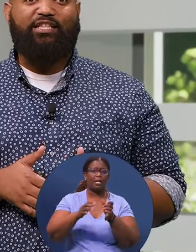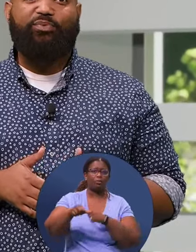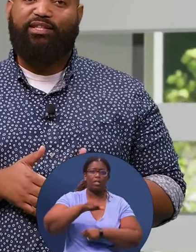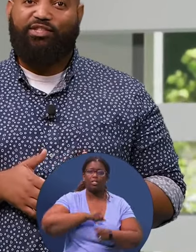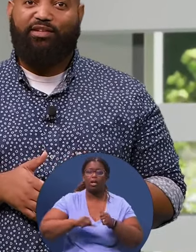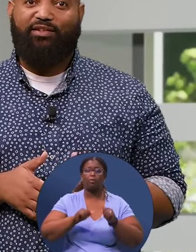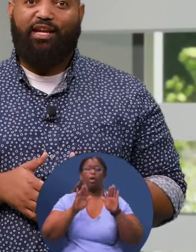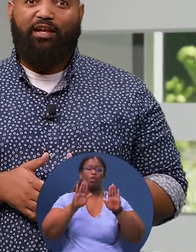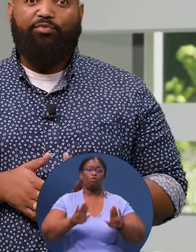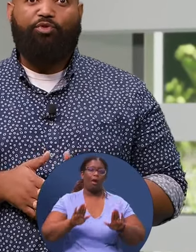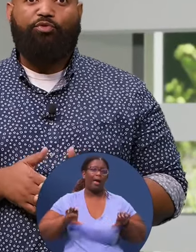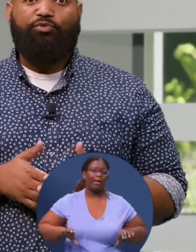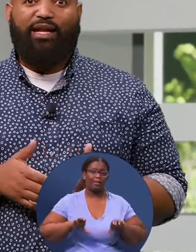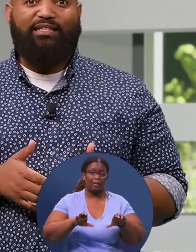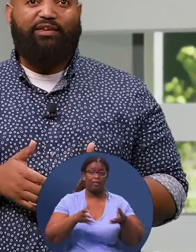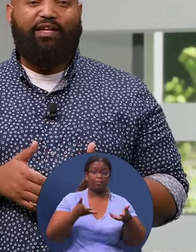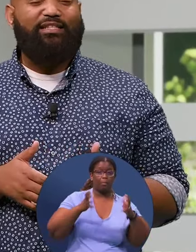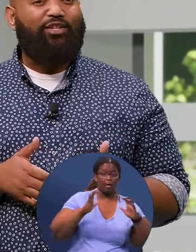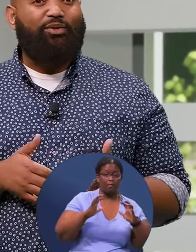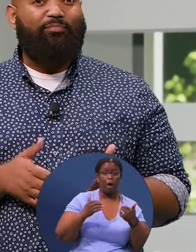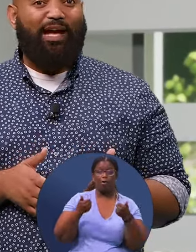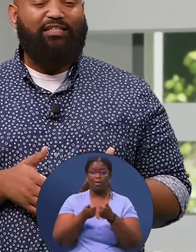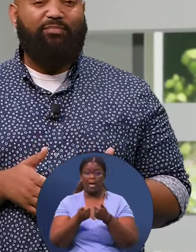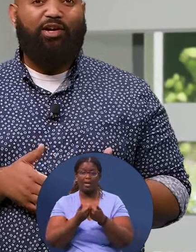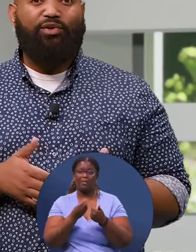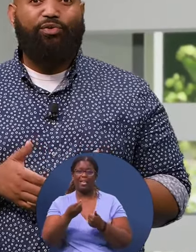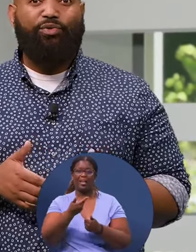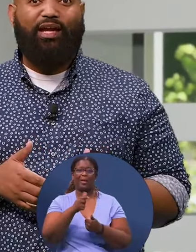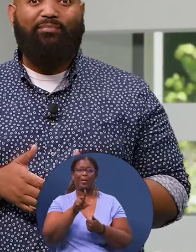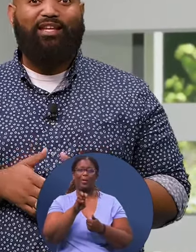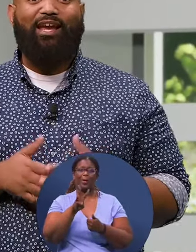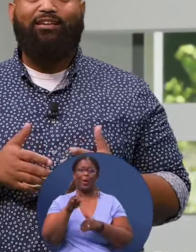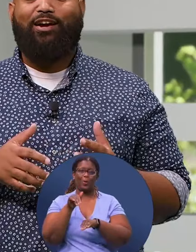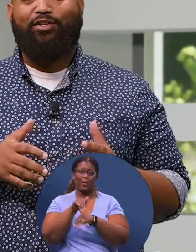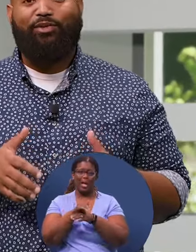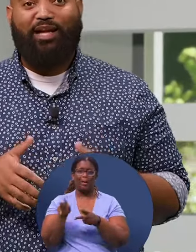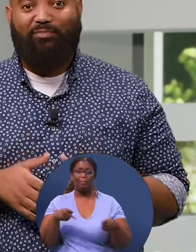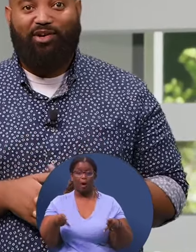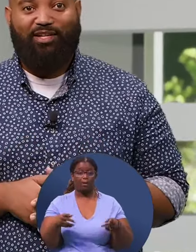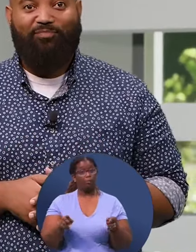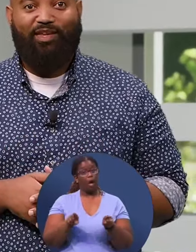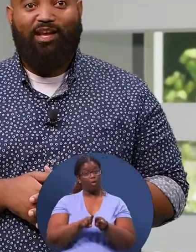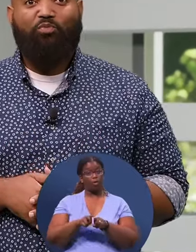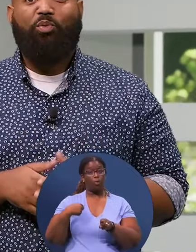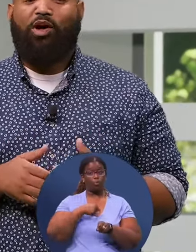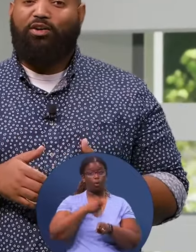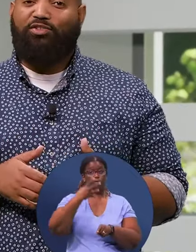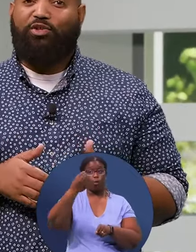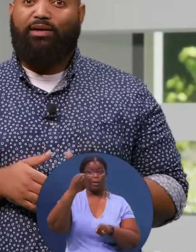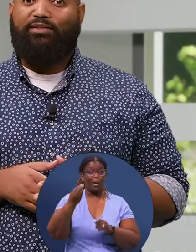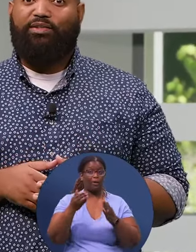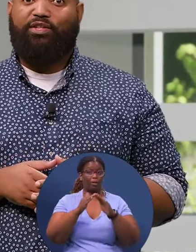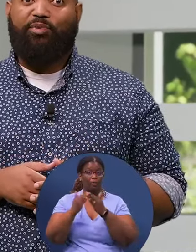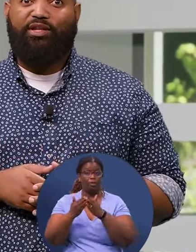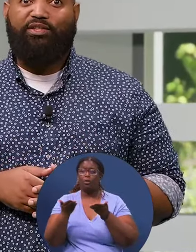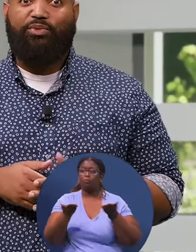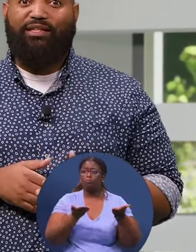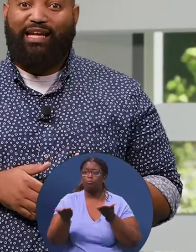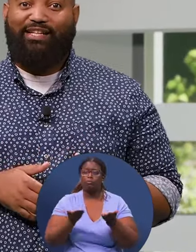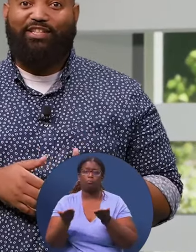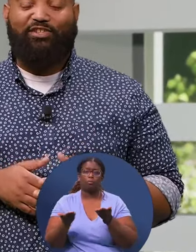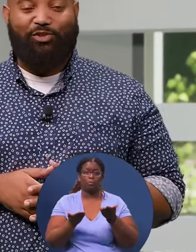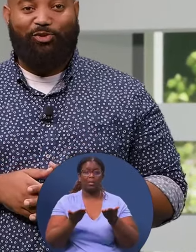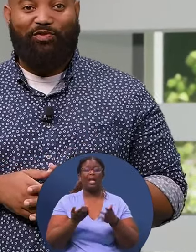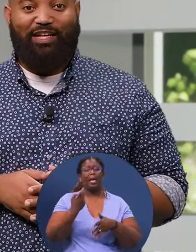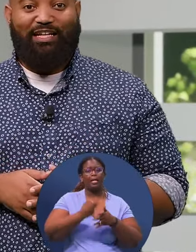time connecting with each other through great activities including basketball, youth games, and our Glow Night Party. We will also go out into the community